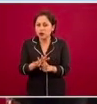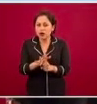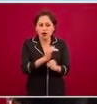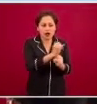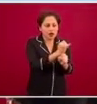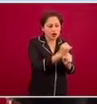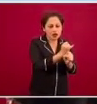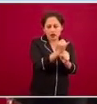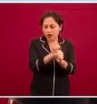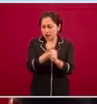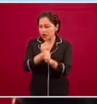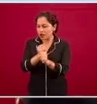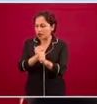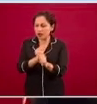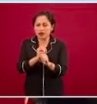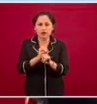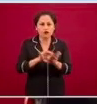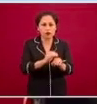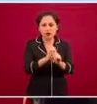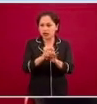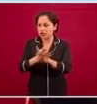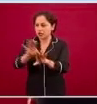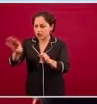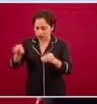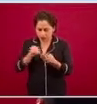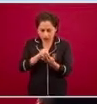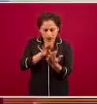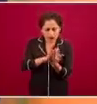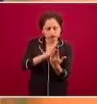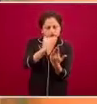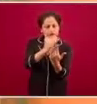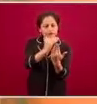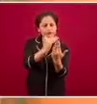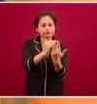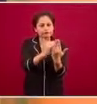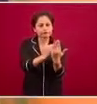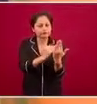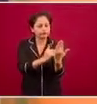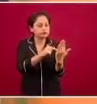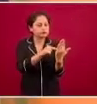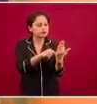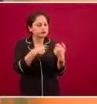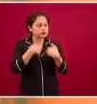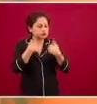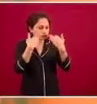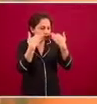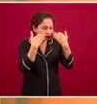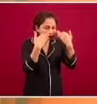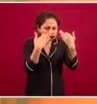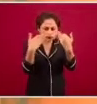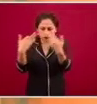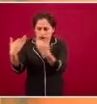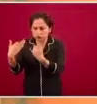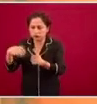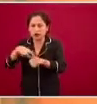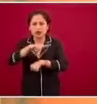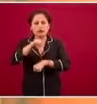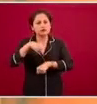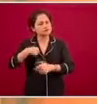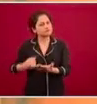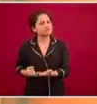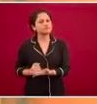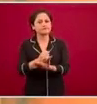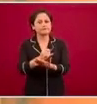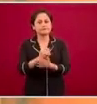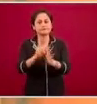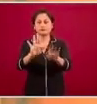decision that we have already prepared for. So the number of cases is only a piece of the information, but